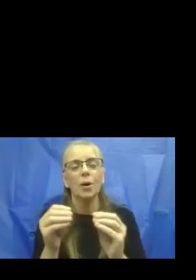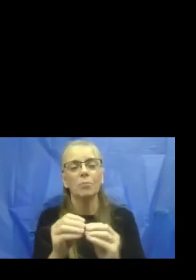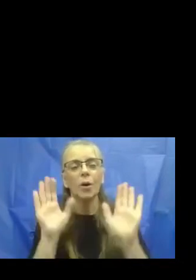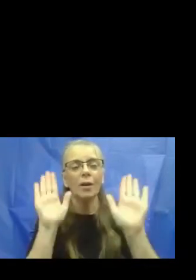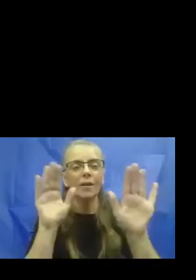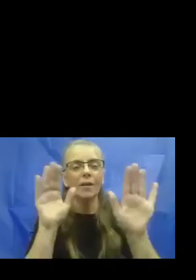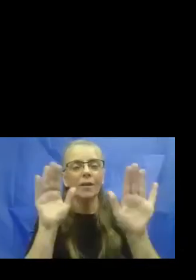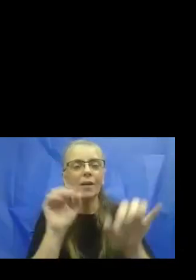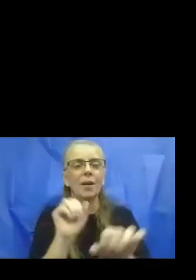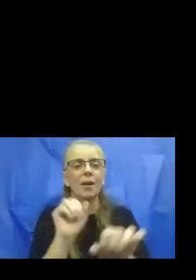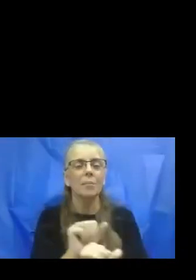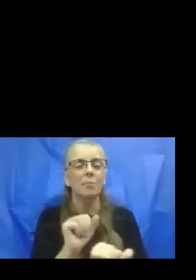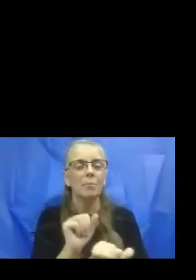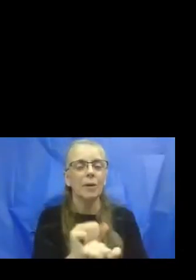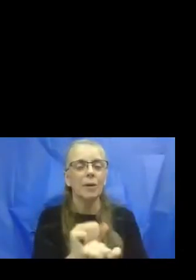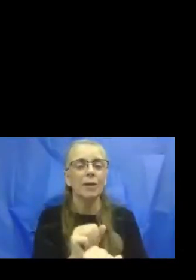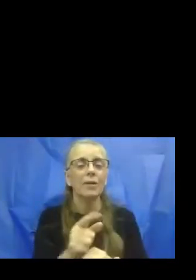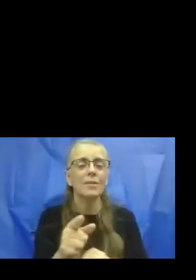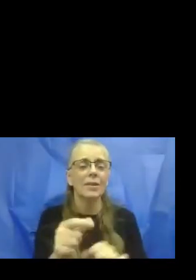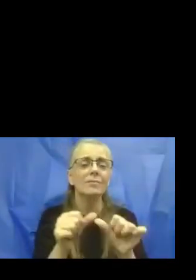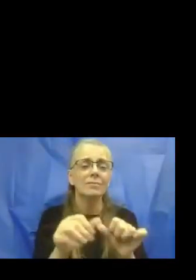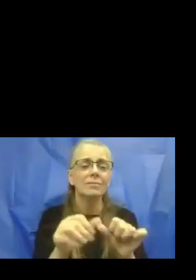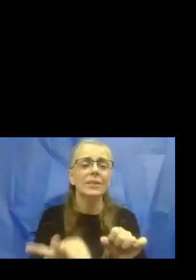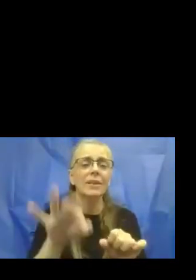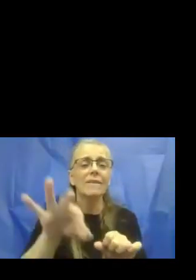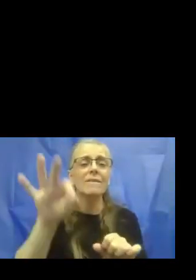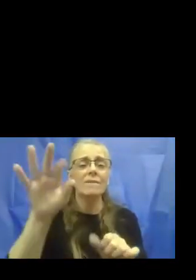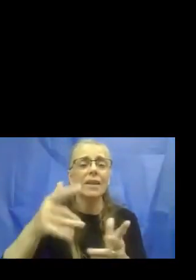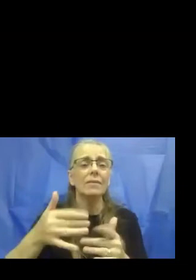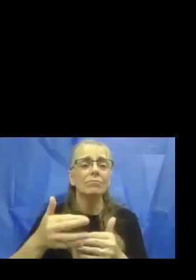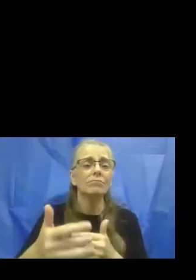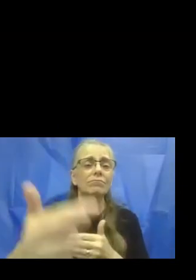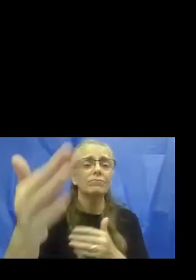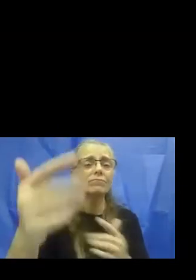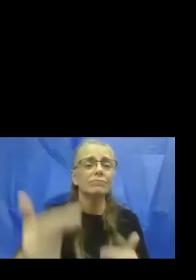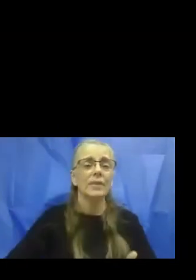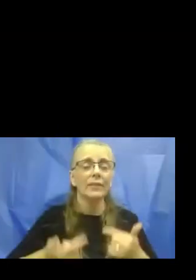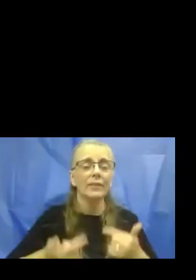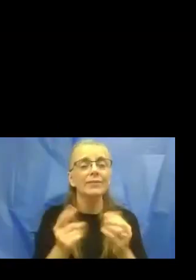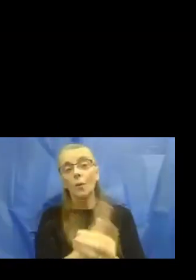to sing with you. I'm imagining you singing it with me because it